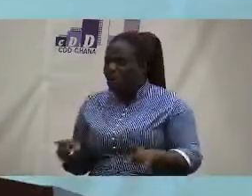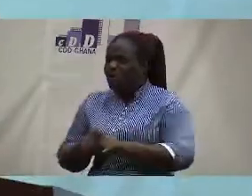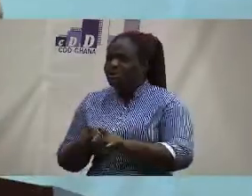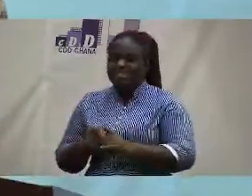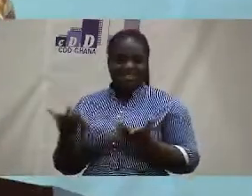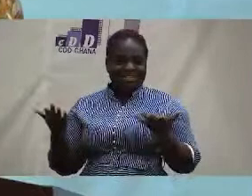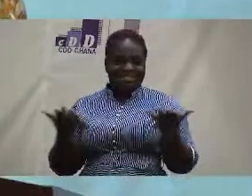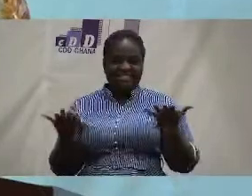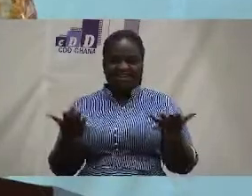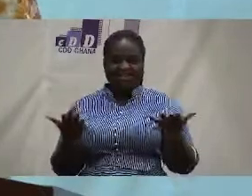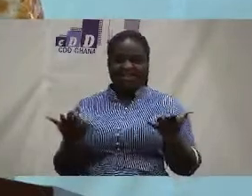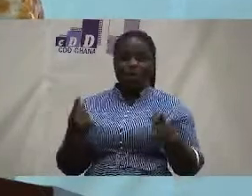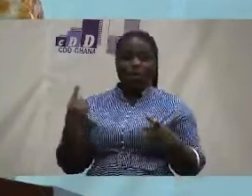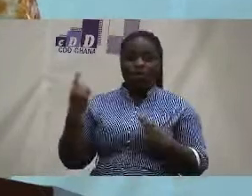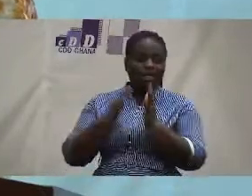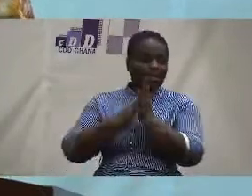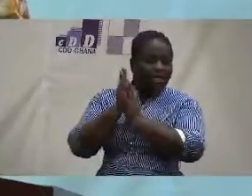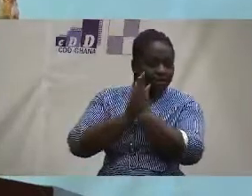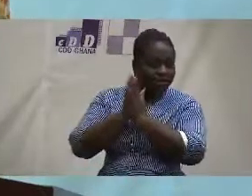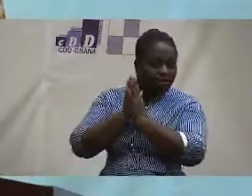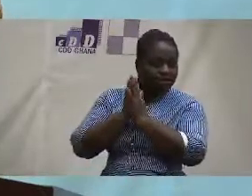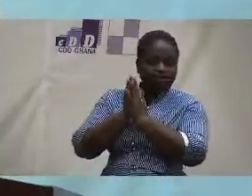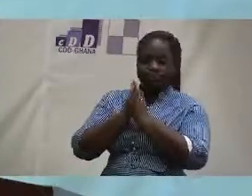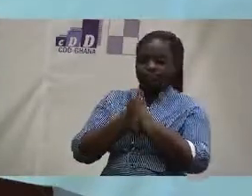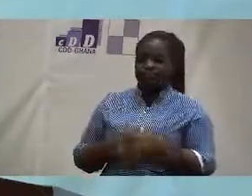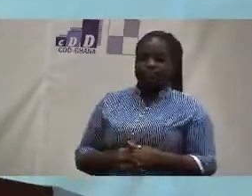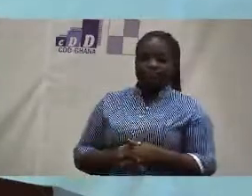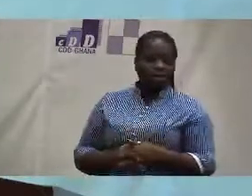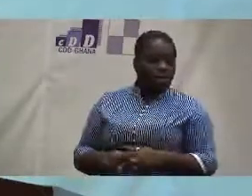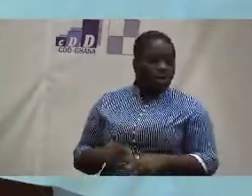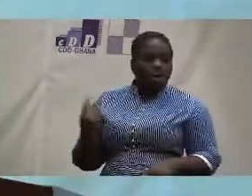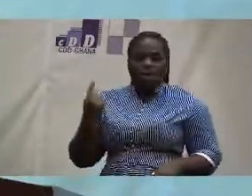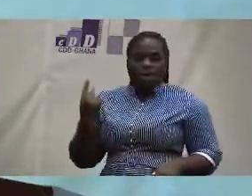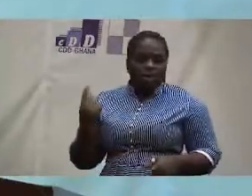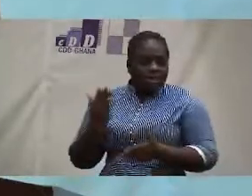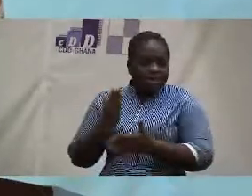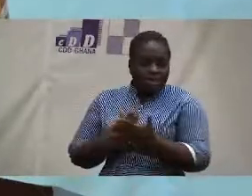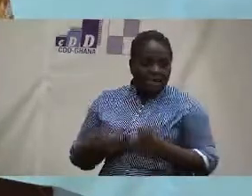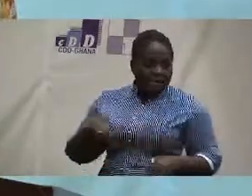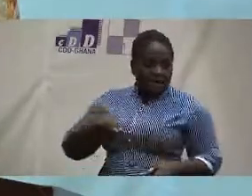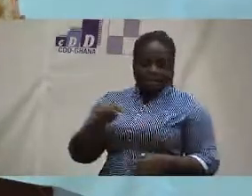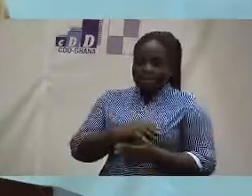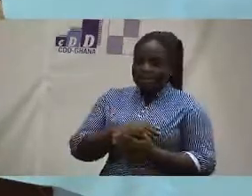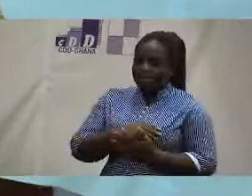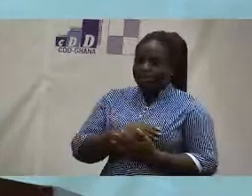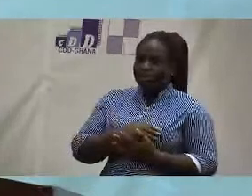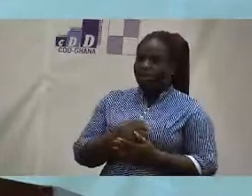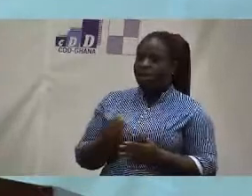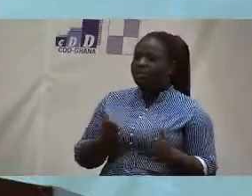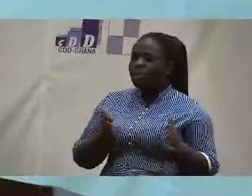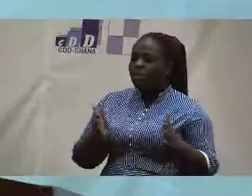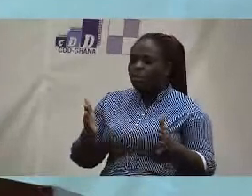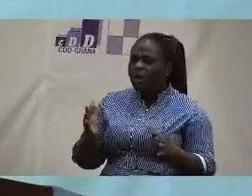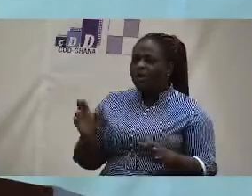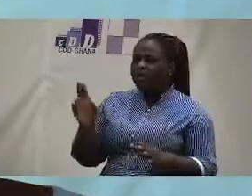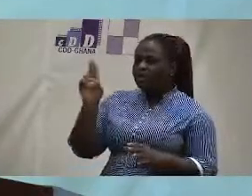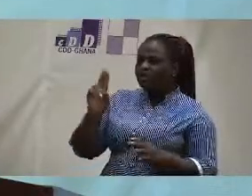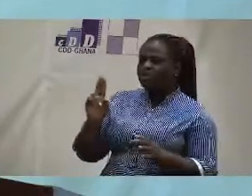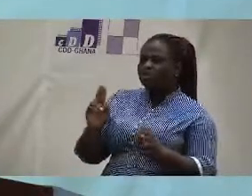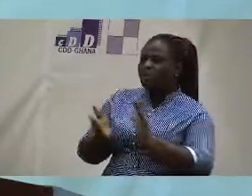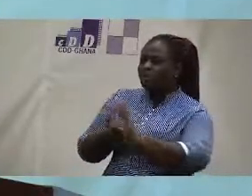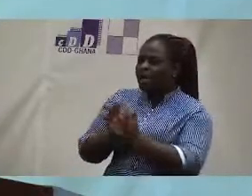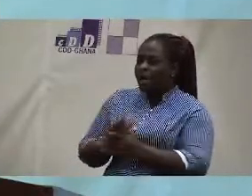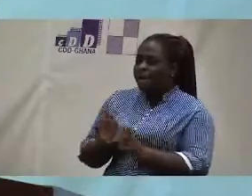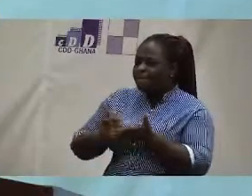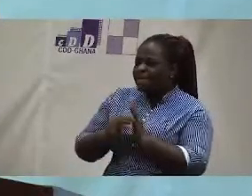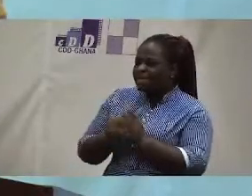serve their own interest itself. The fact that we have not built on membership the way it used to be means that